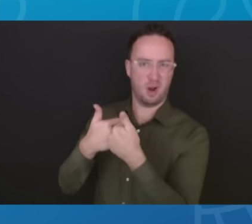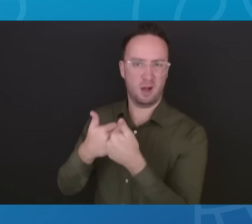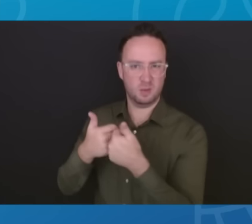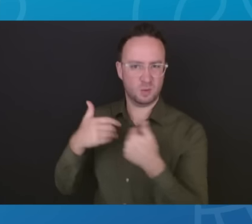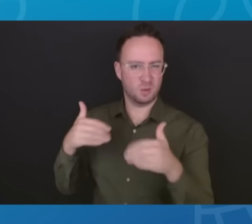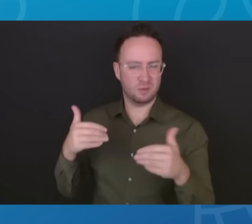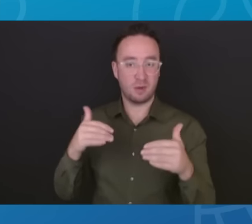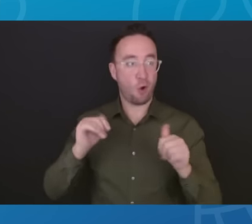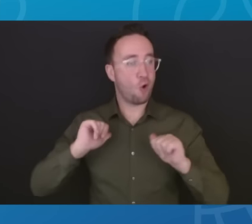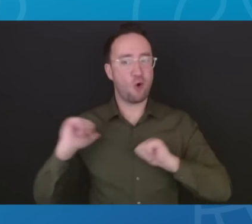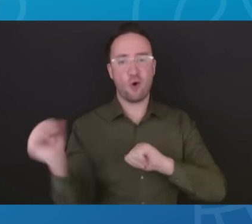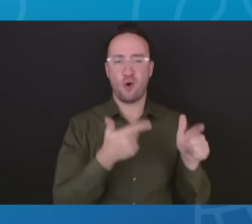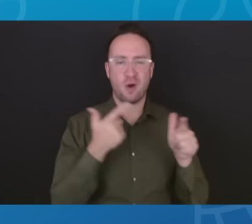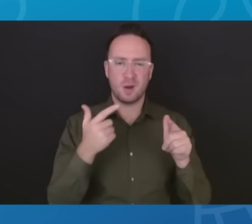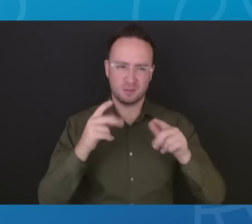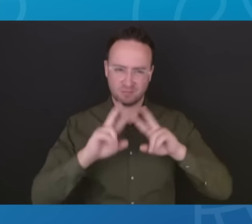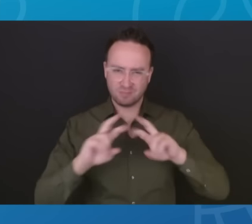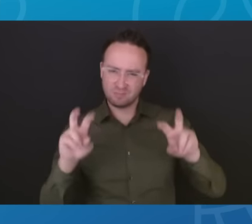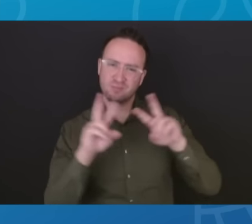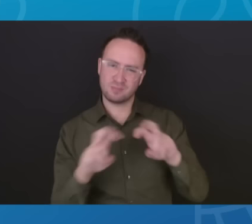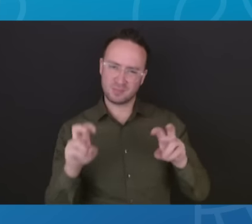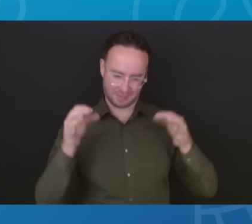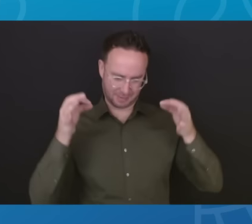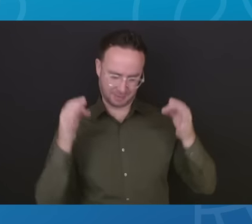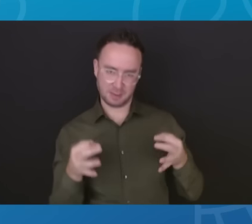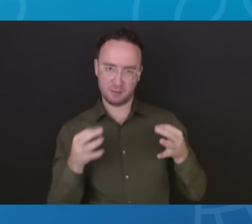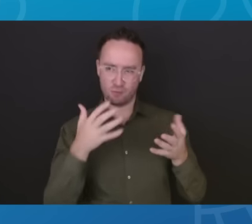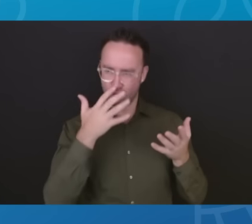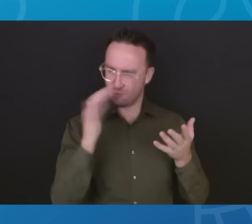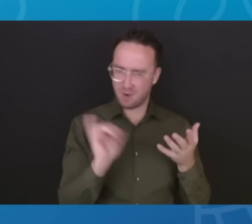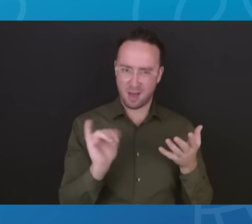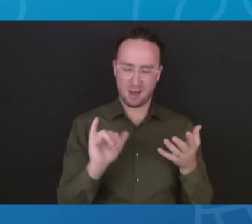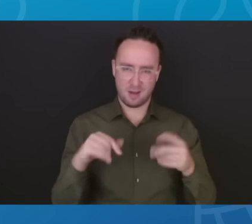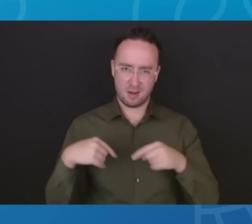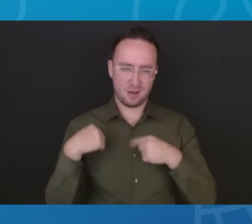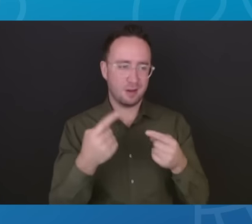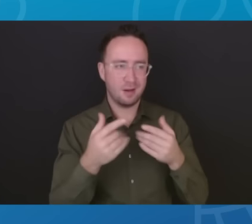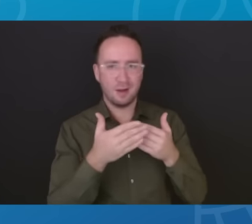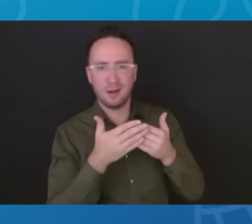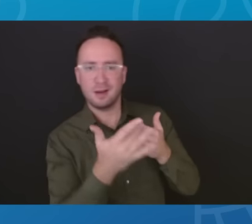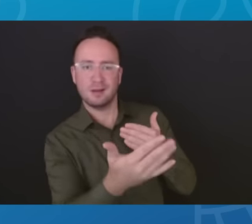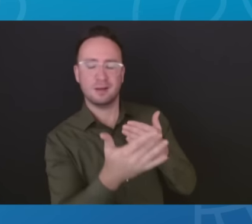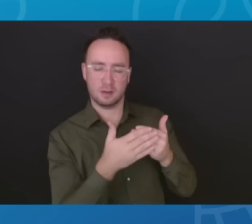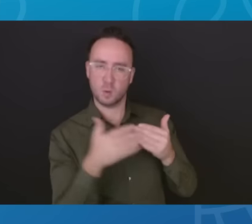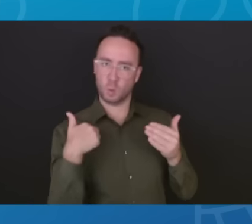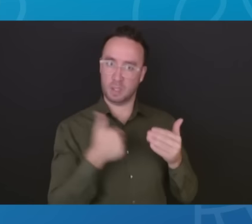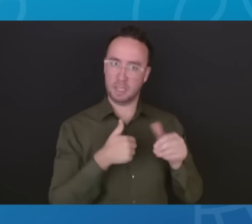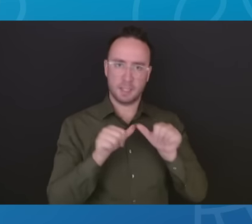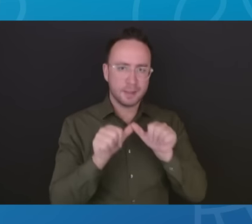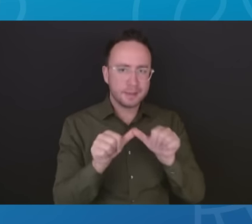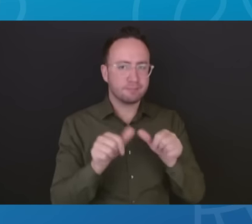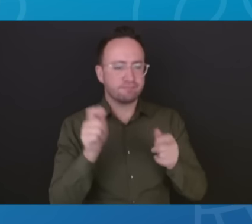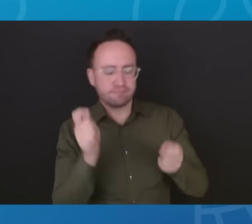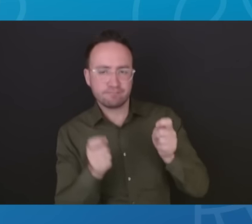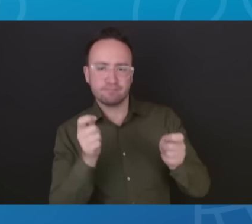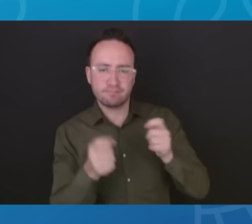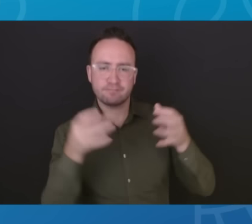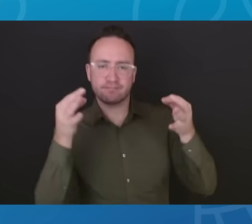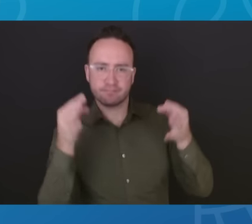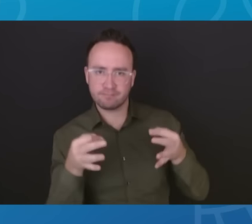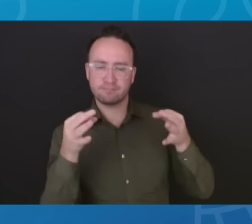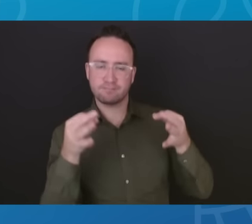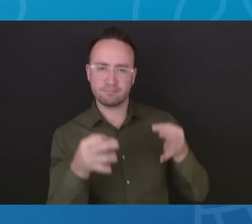to look at the decisions you made and see how you can learn from them and see how you can make the best possible decisions going forward. So that is, of course, we have